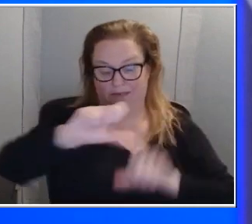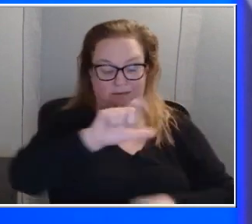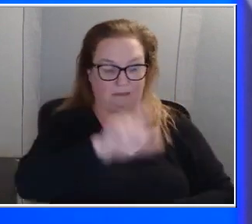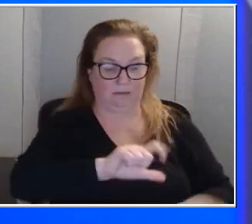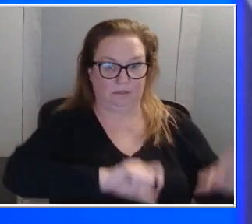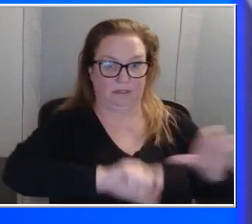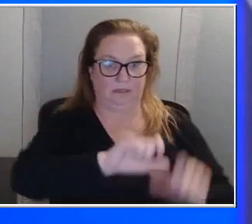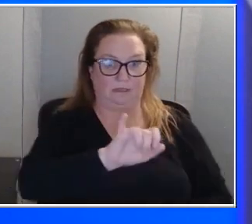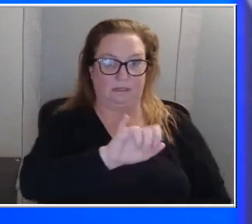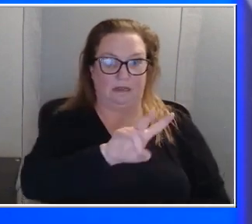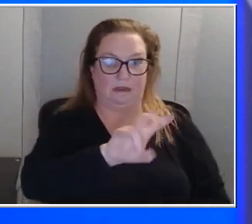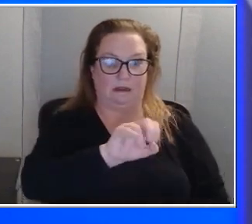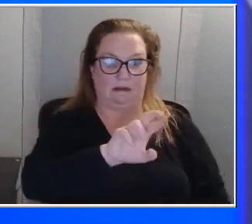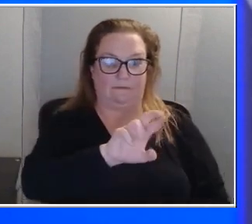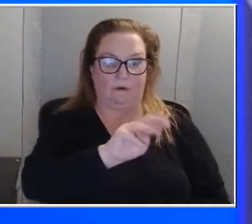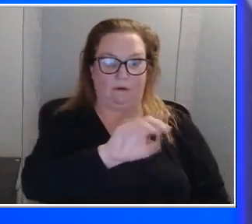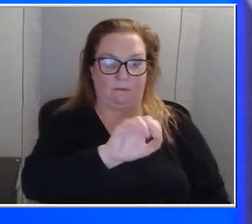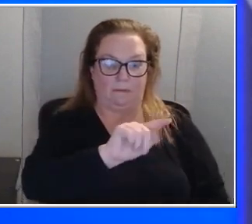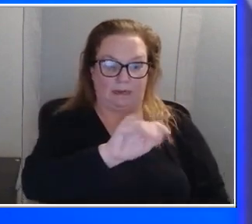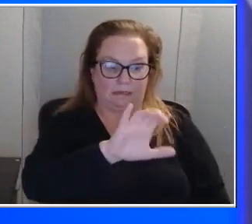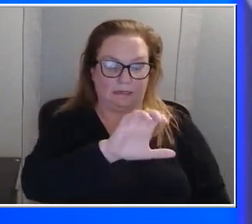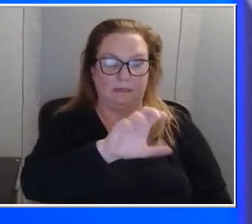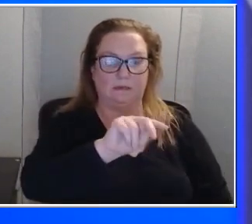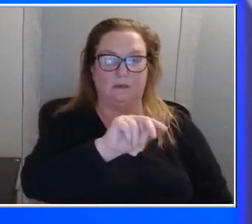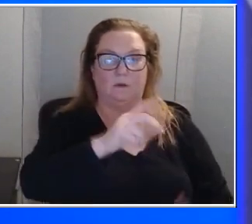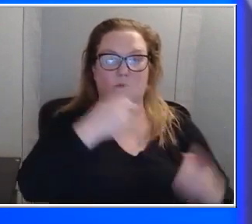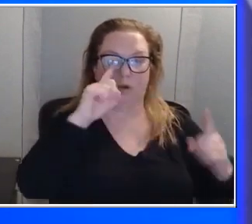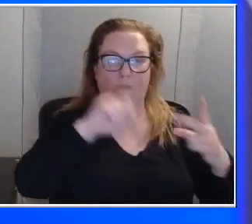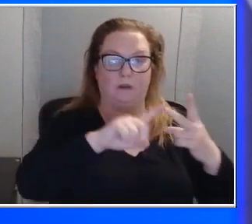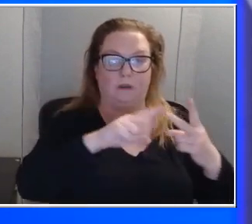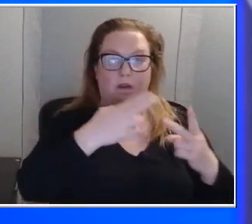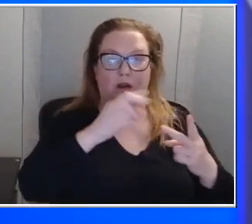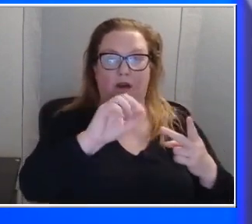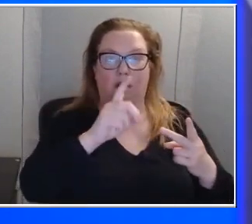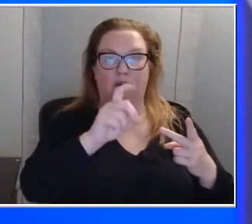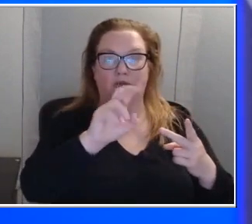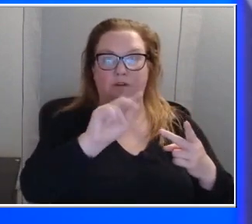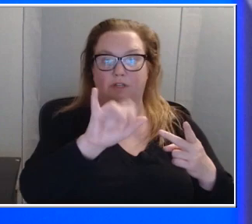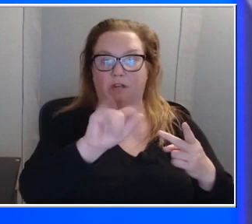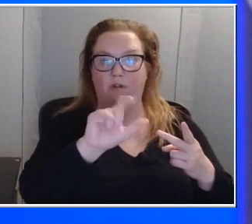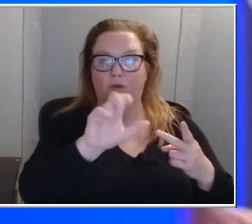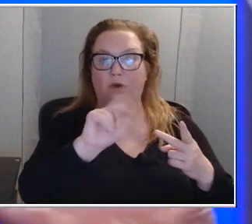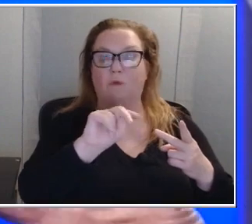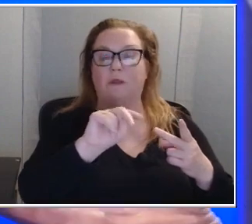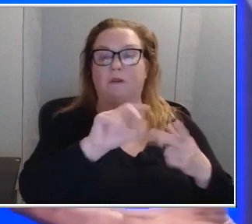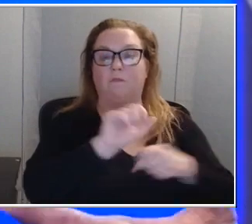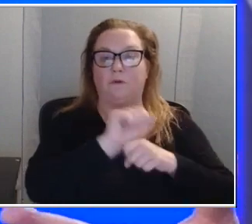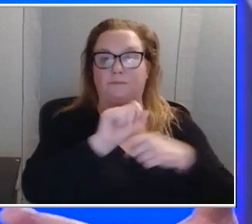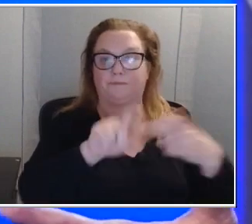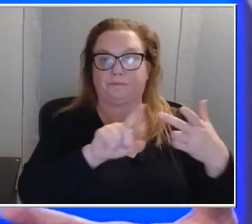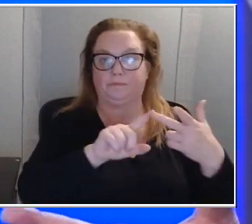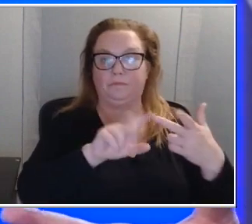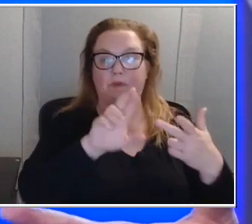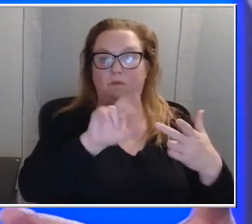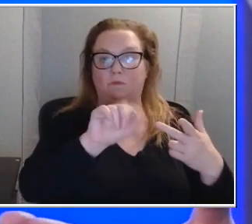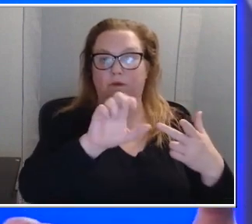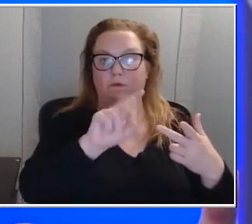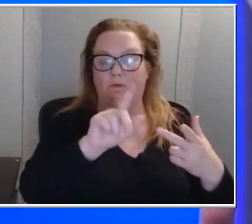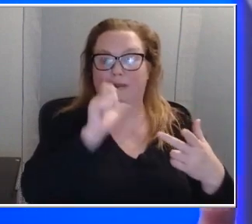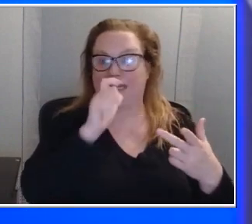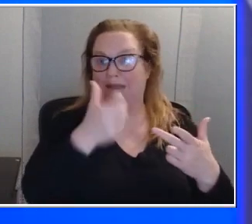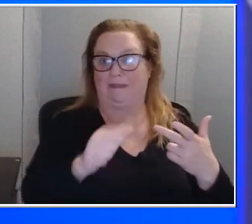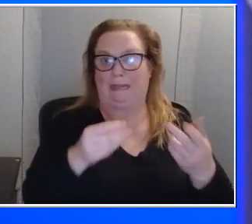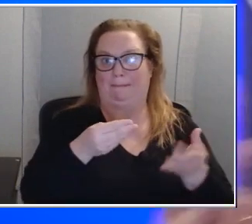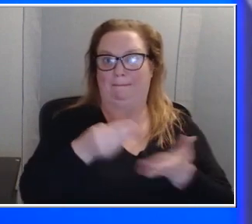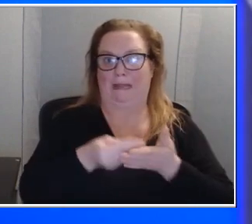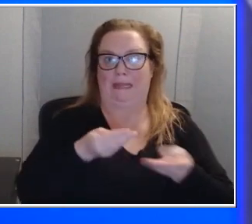ivermectin work? Does azithromycin work? Does hydroxychloroquine work? Because we didn't have any money to buy it, to spend on it,